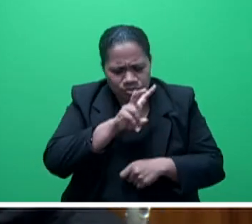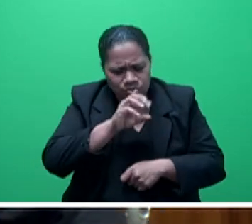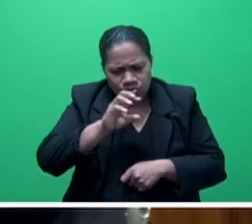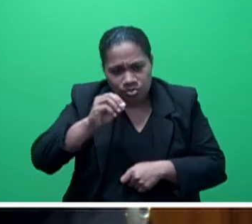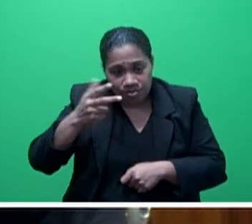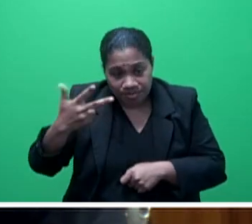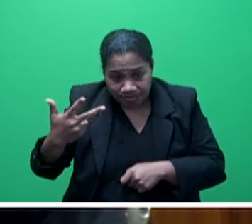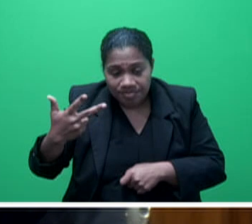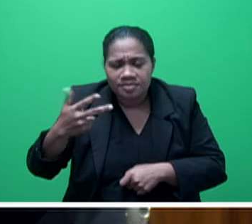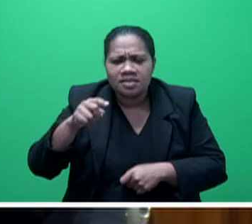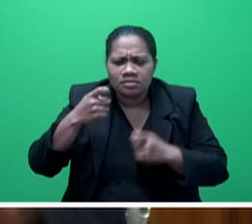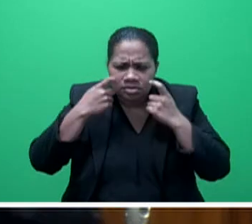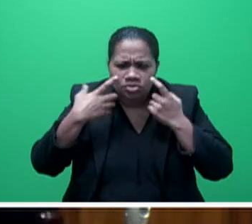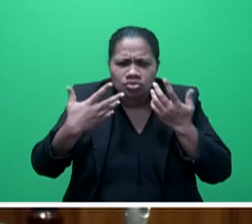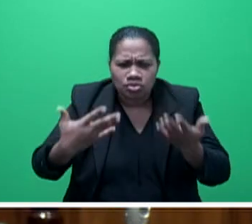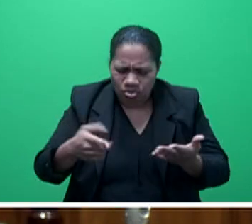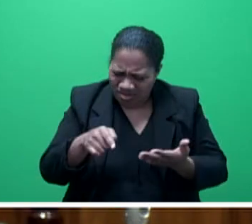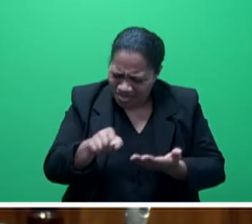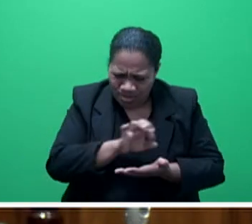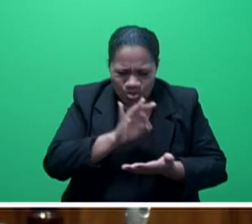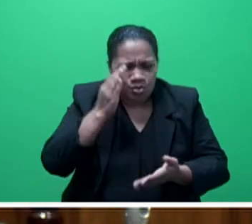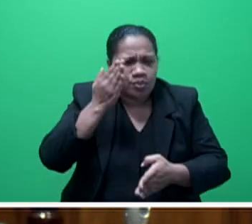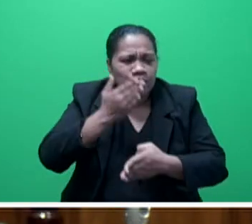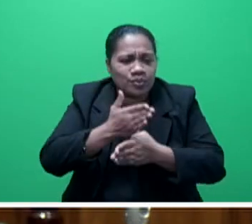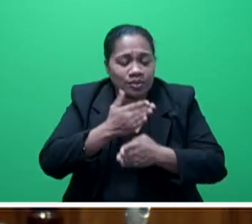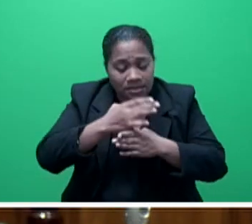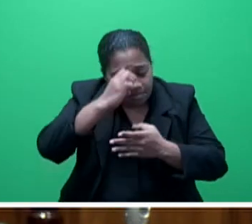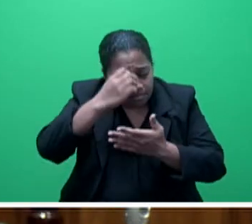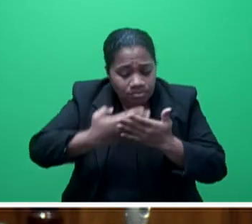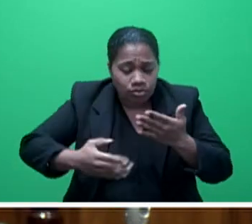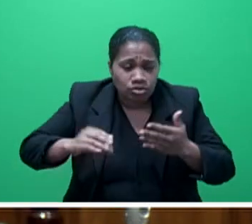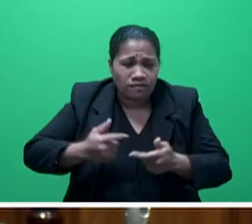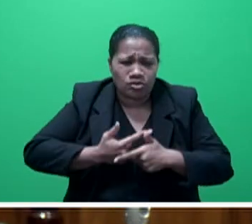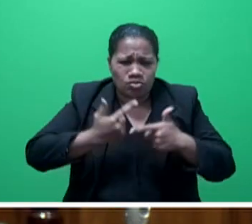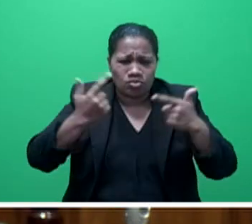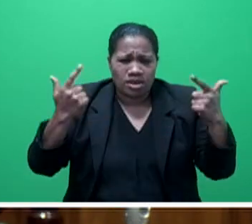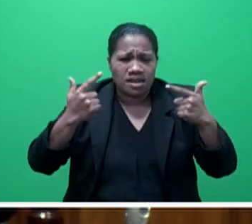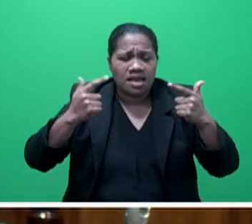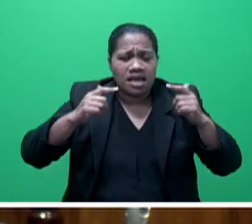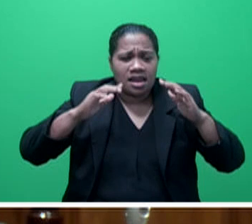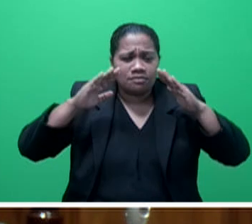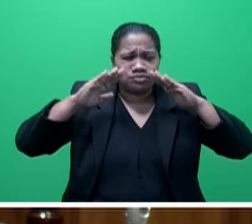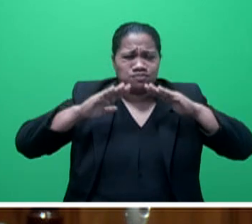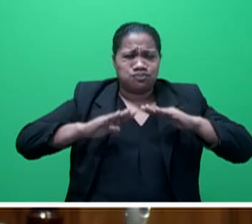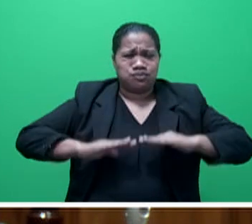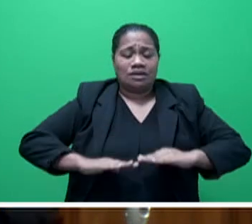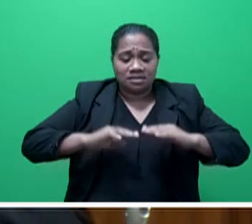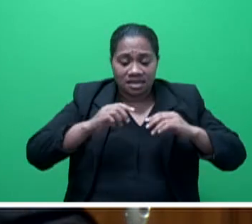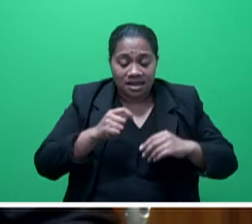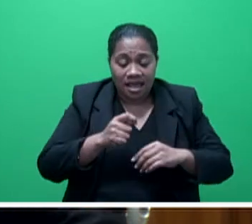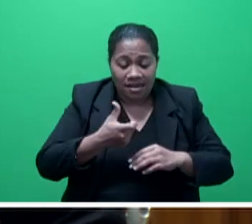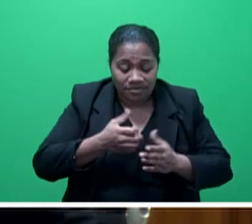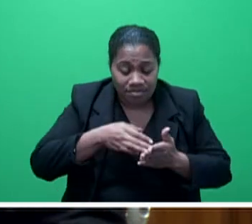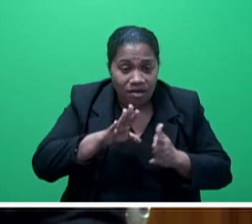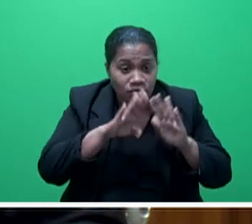that austerity does not work. The experiences of the Great Depression and the aftermath of World War II shows that